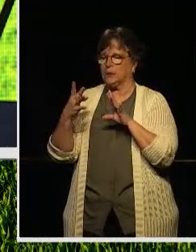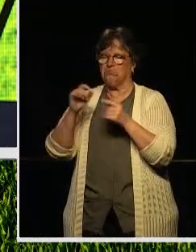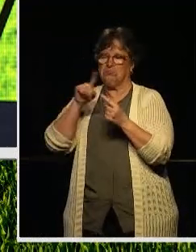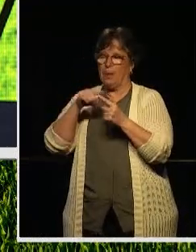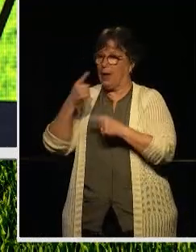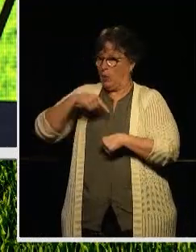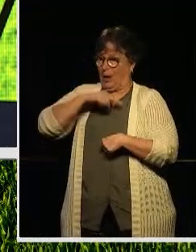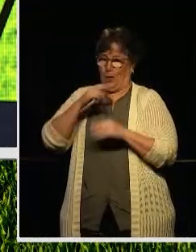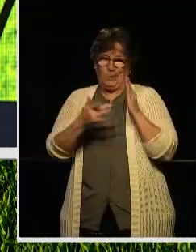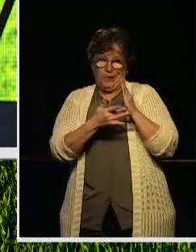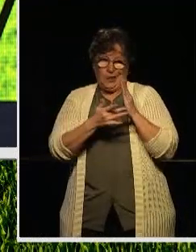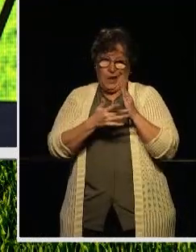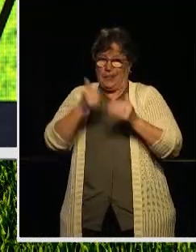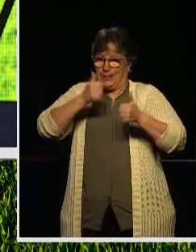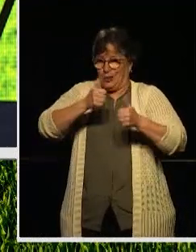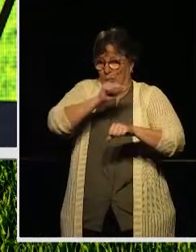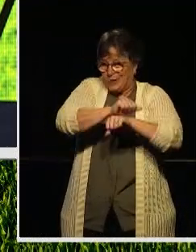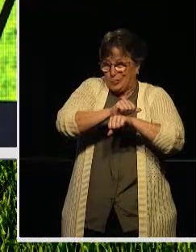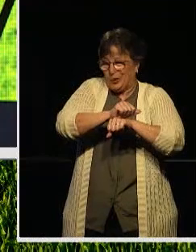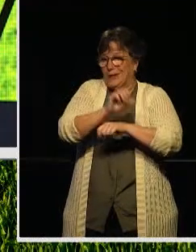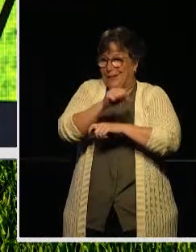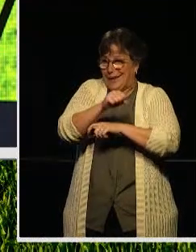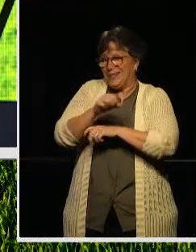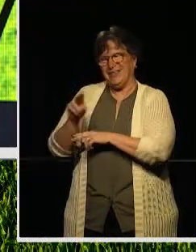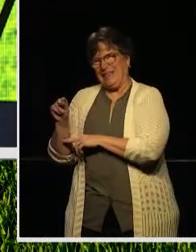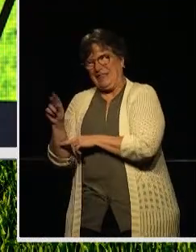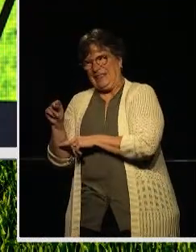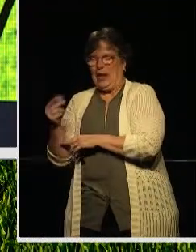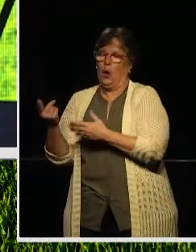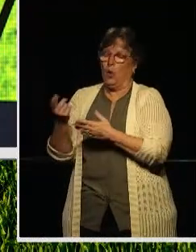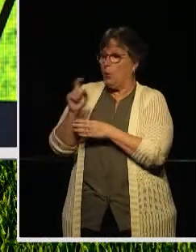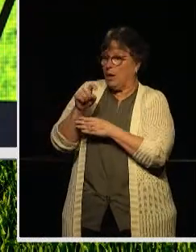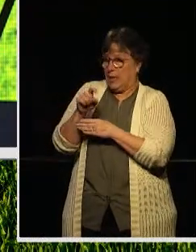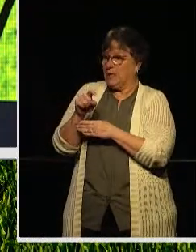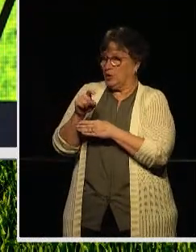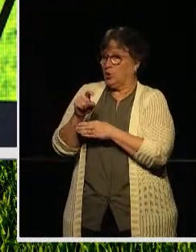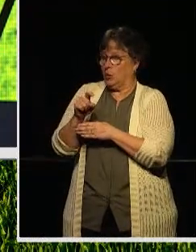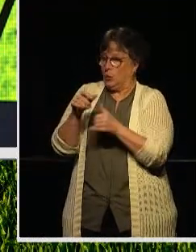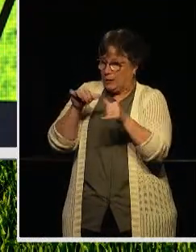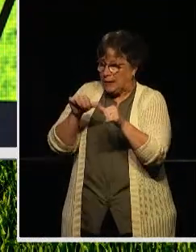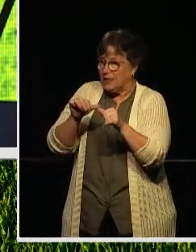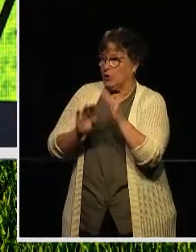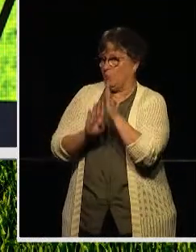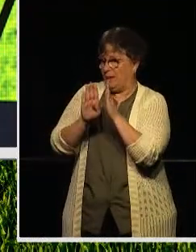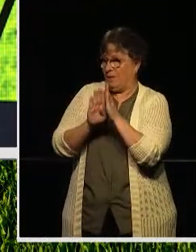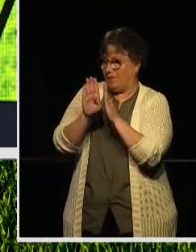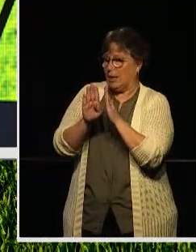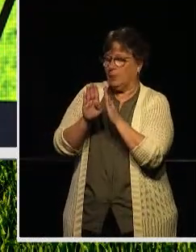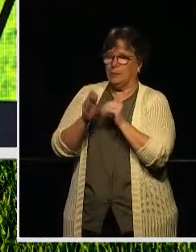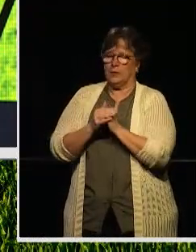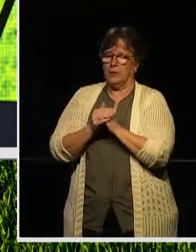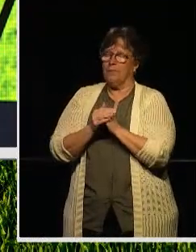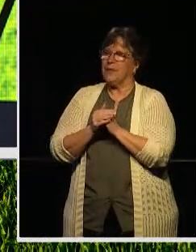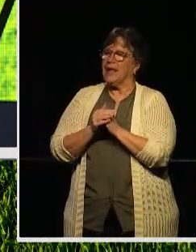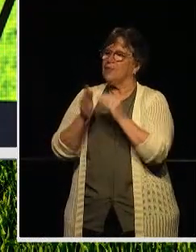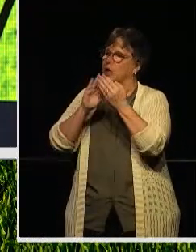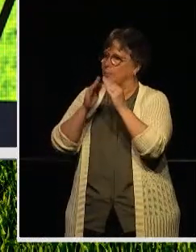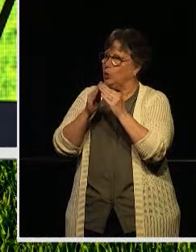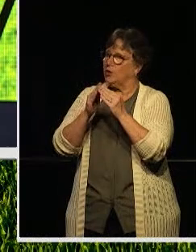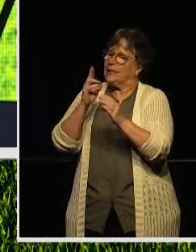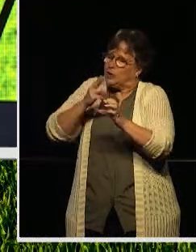of what works, what doesn't, what still needs to be developed. And the entire community is participating in